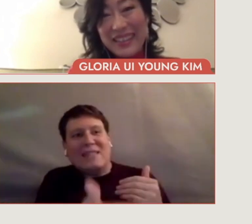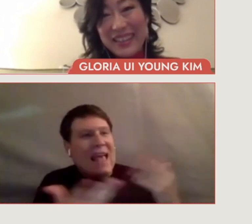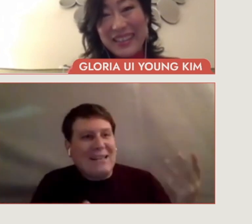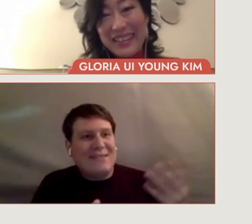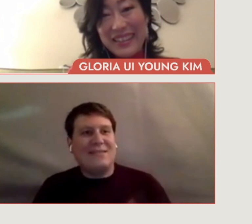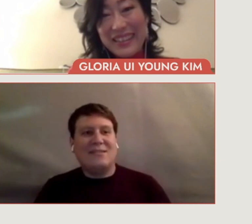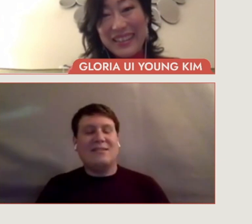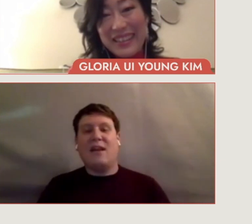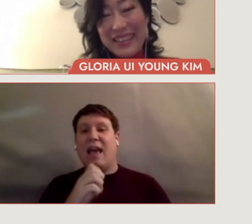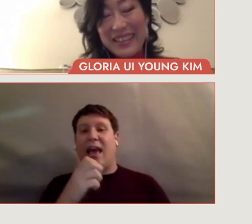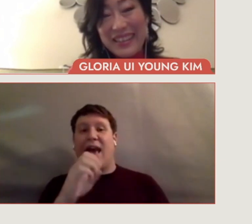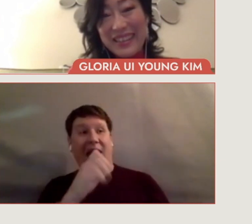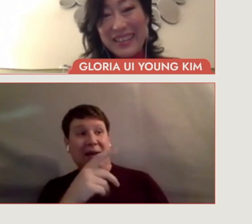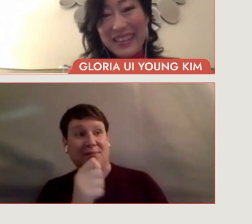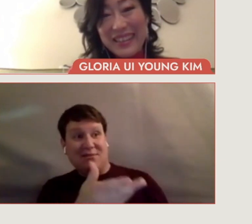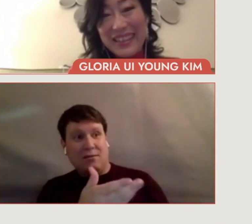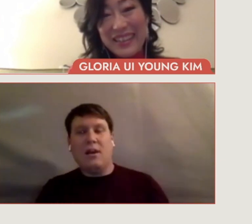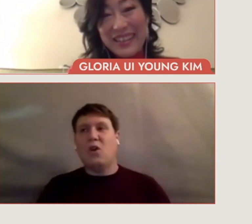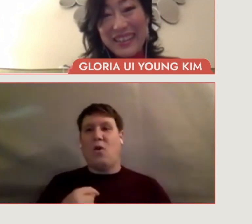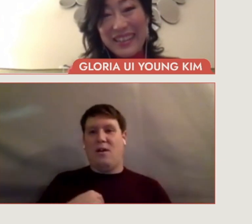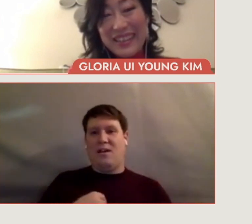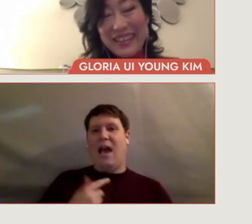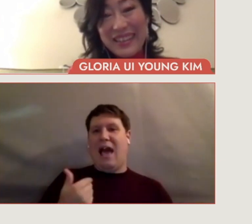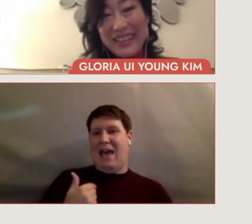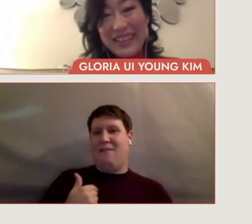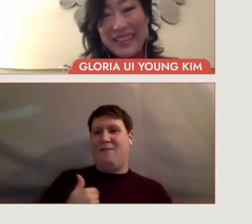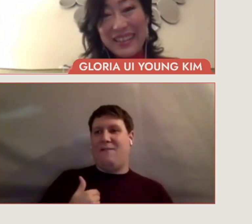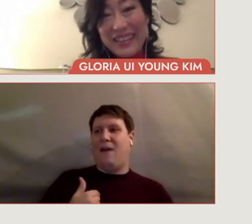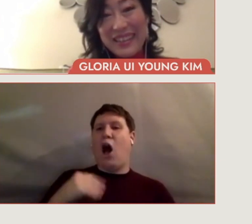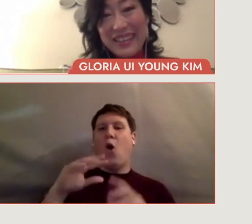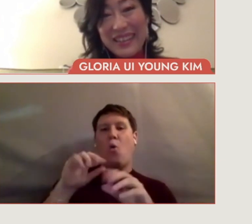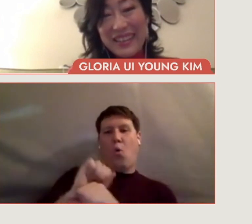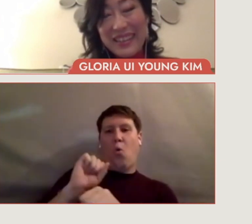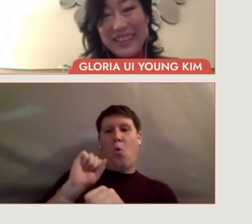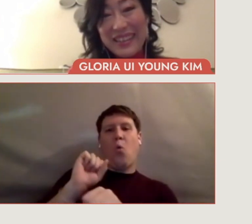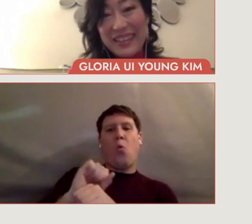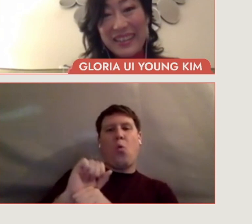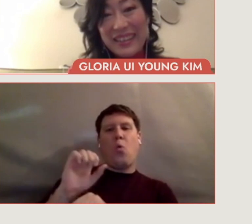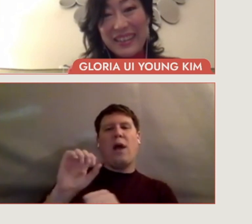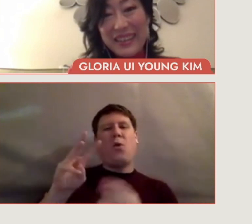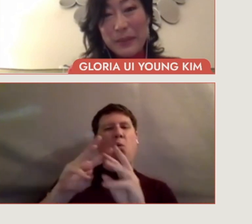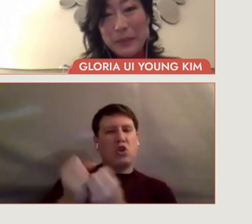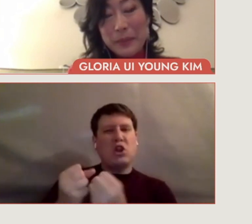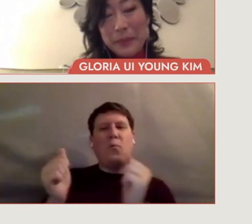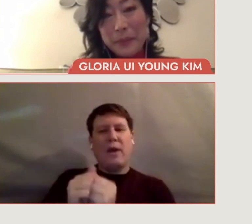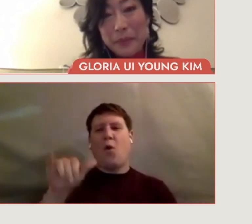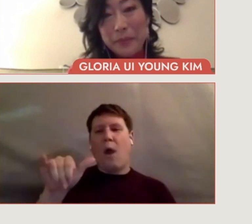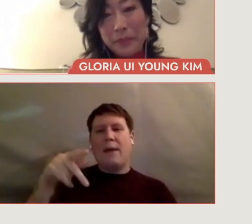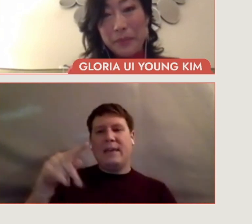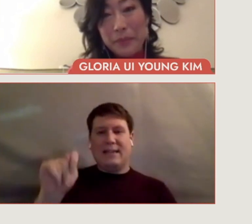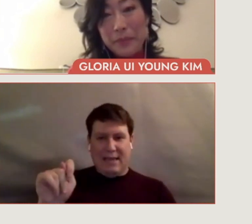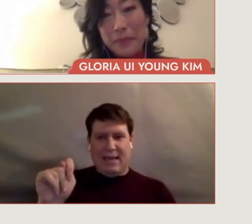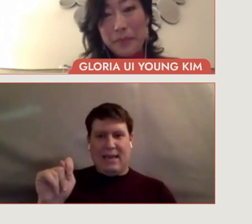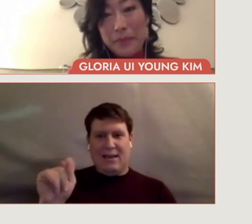Right now, I know I have a workshop with YPT coming up kind of soon-ish. But other than that,